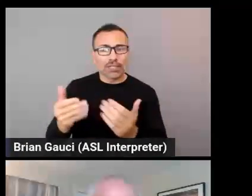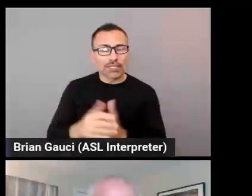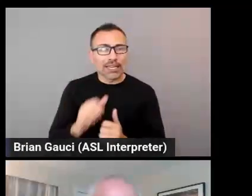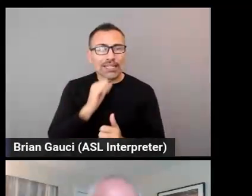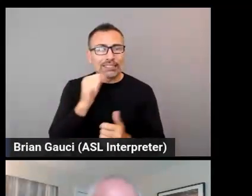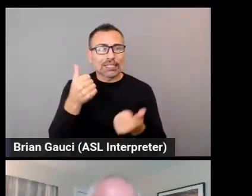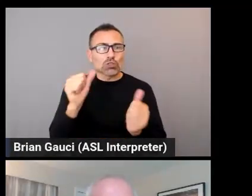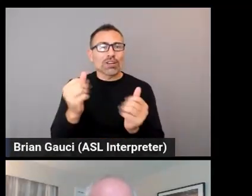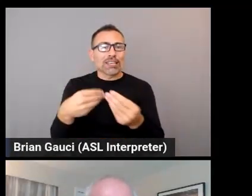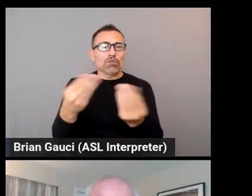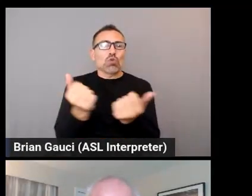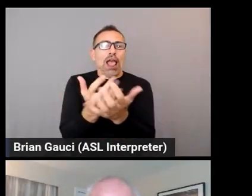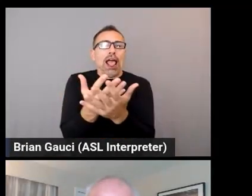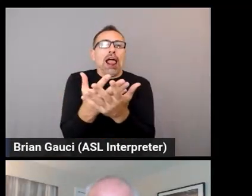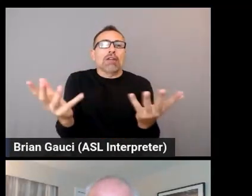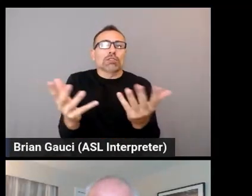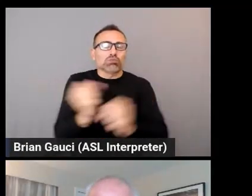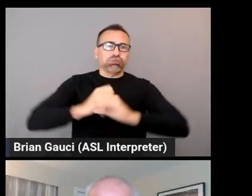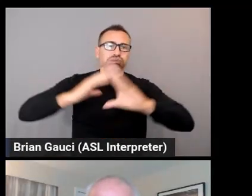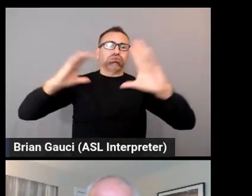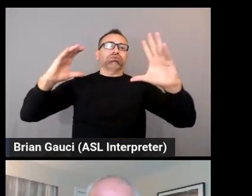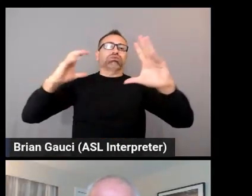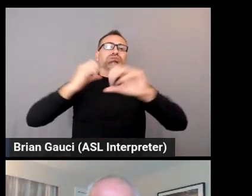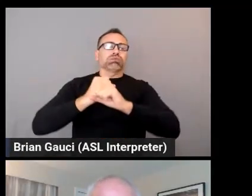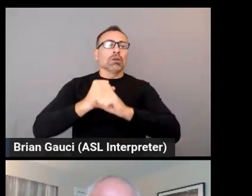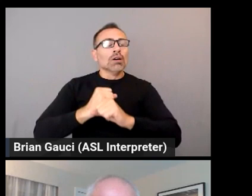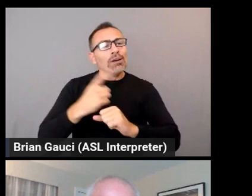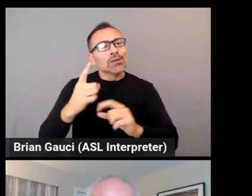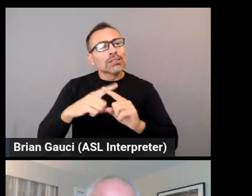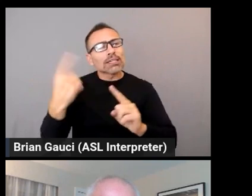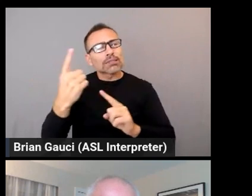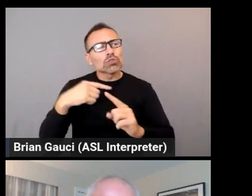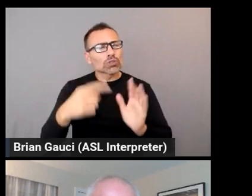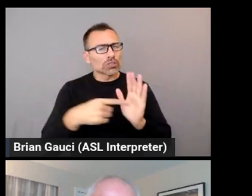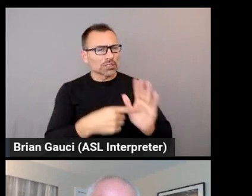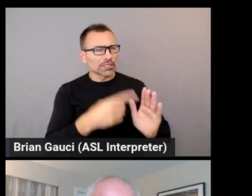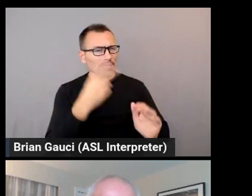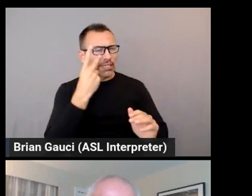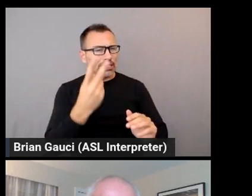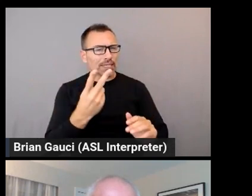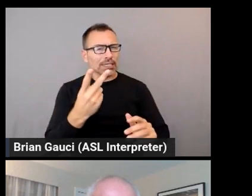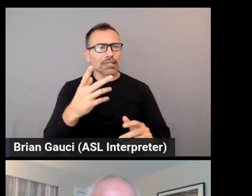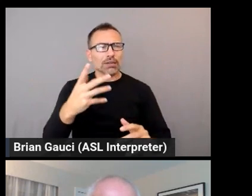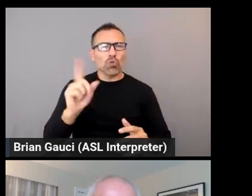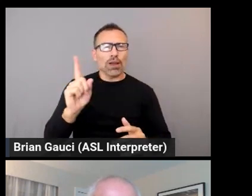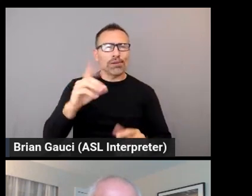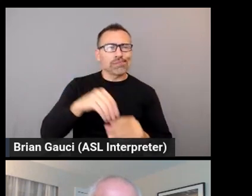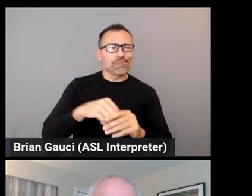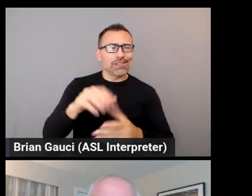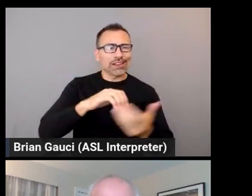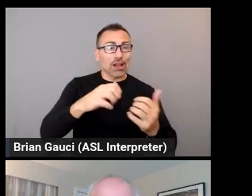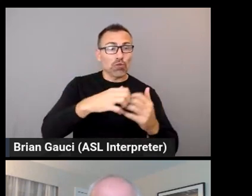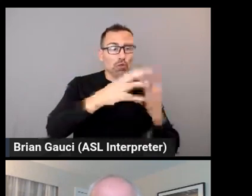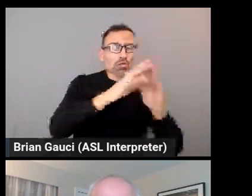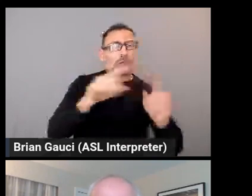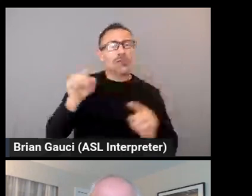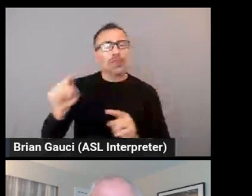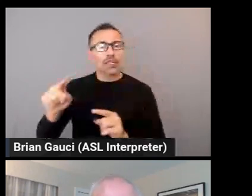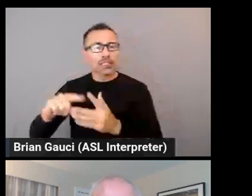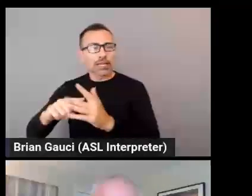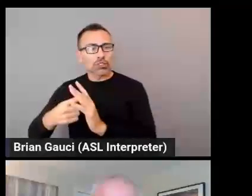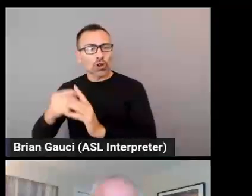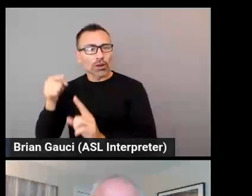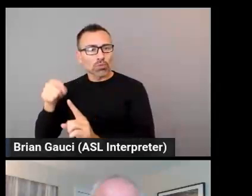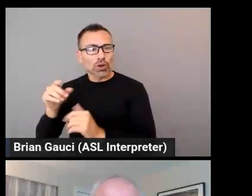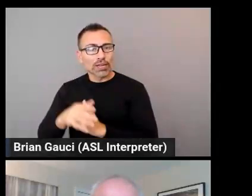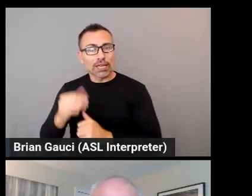knobs visually that you could express in a framework like CloudFormation, but it's trying to give you a starting point. And if I switch to